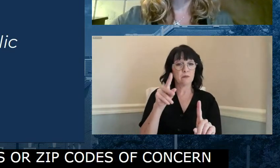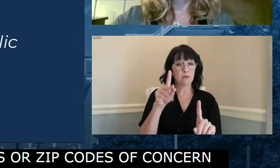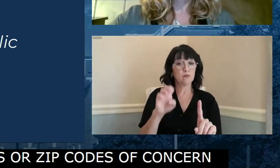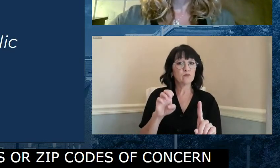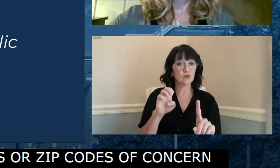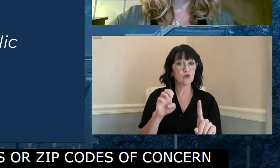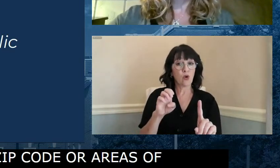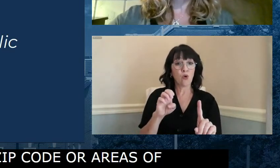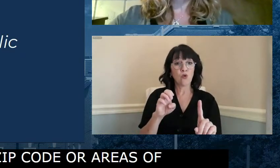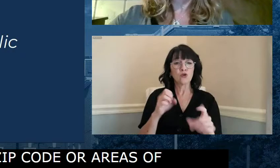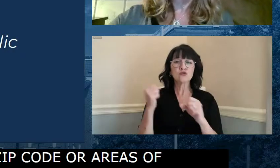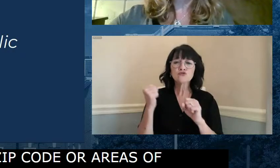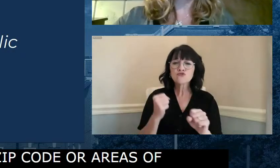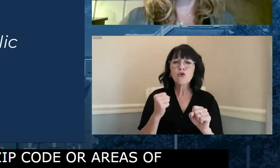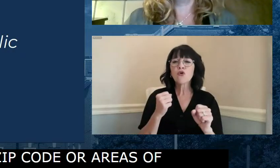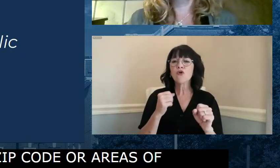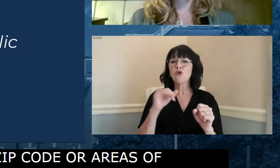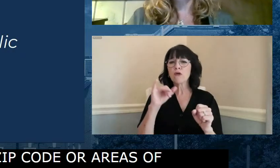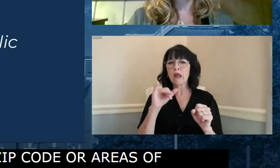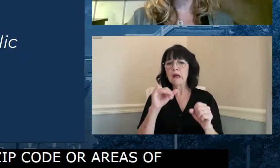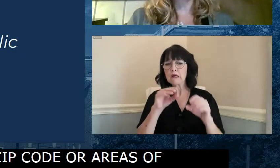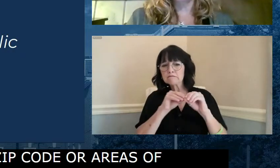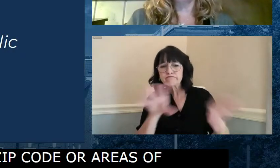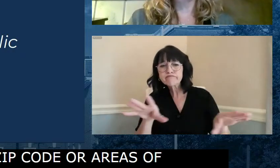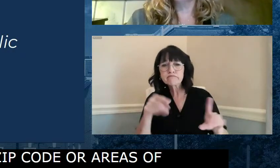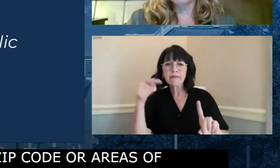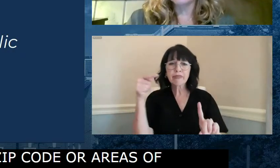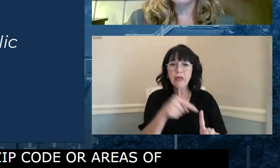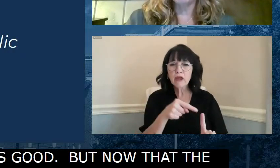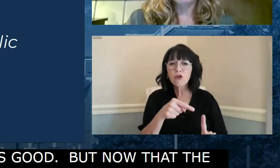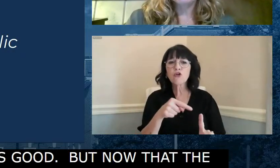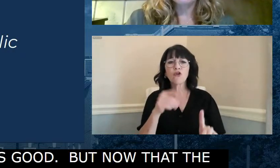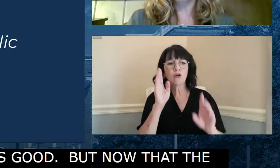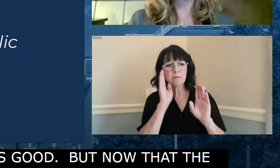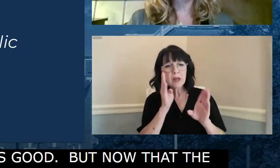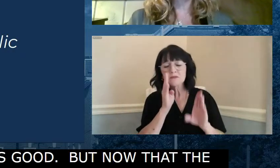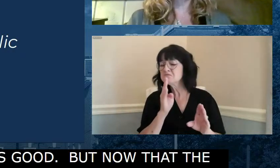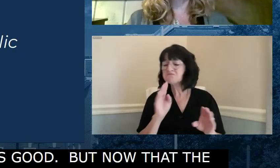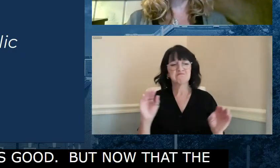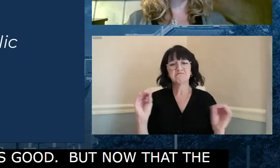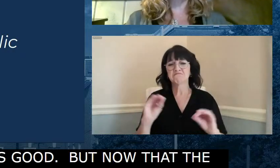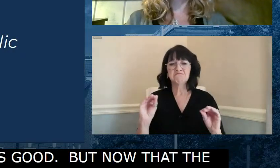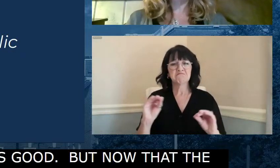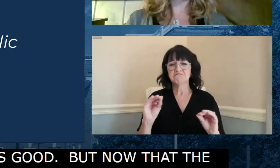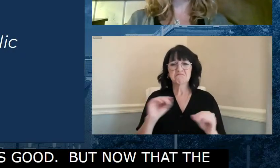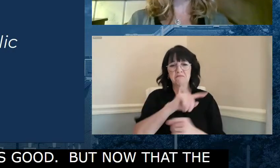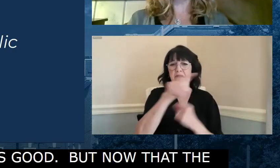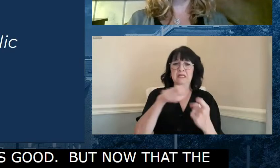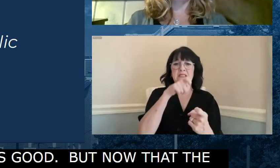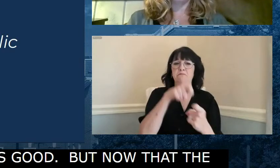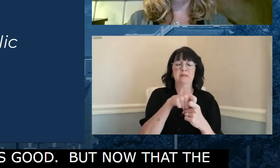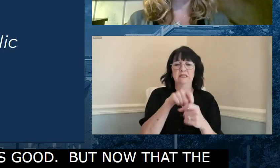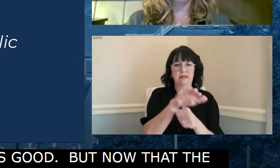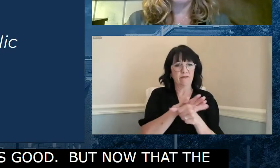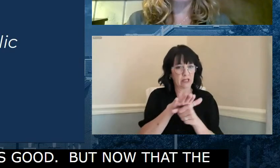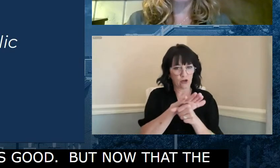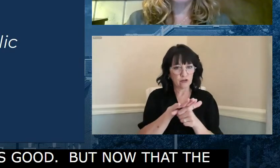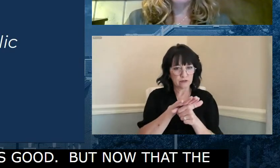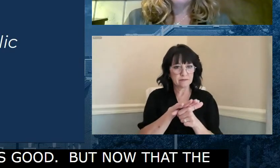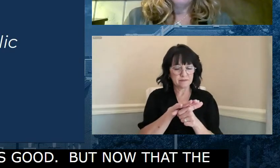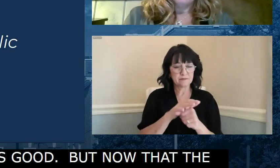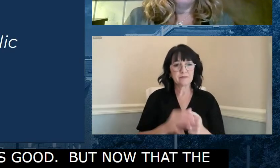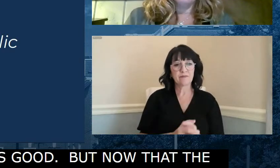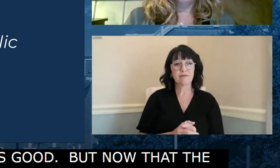which is good. But now that the state of emergency has lifted and masks and social distancing are not